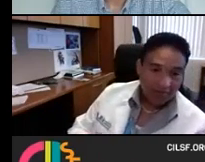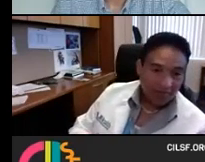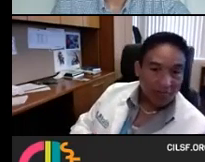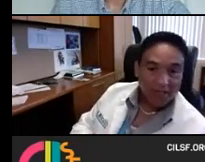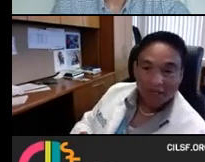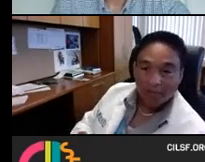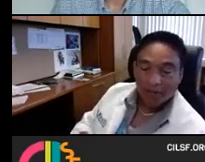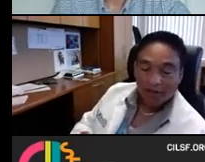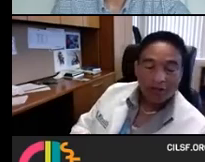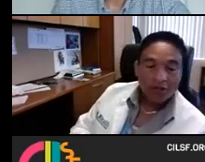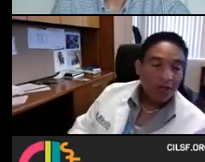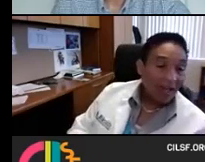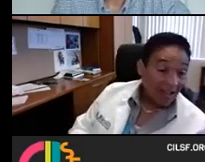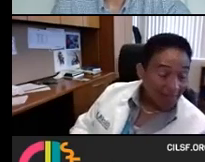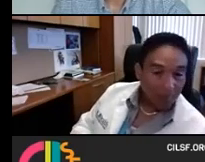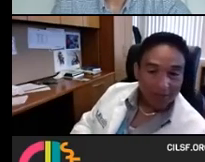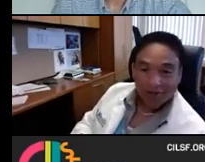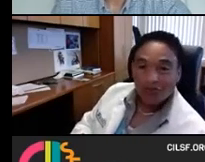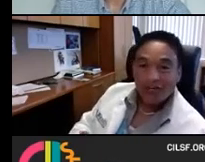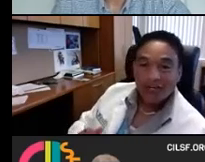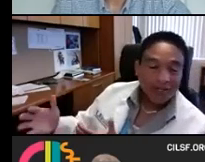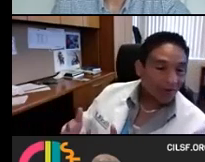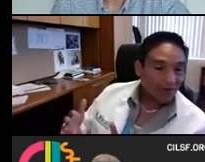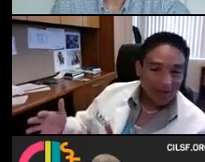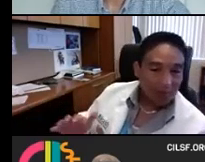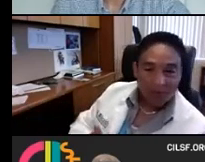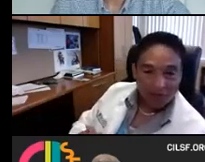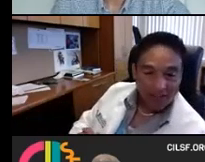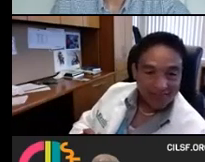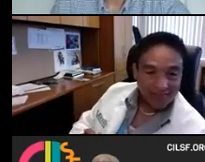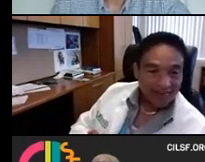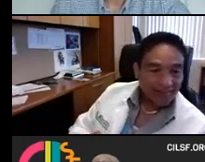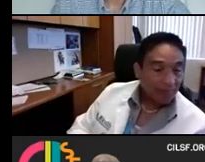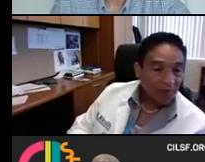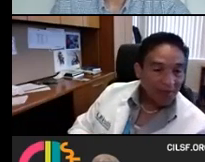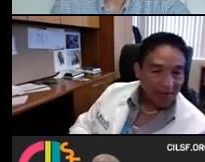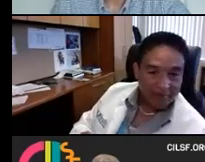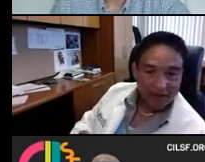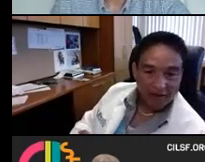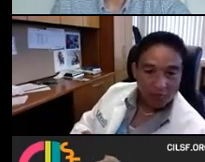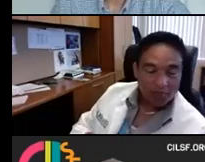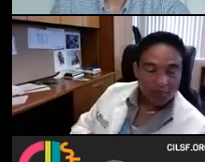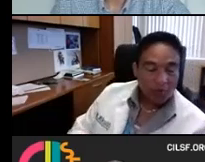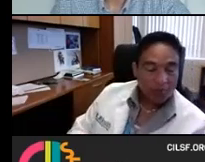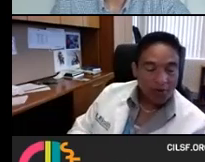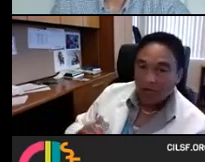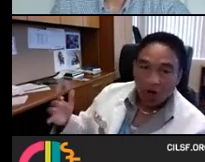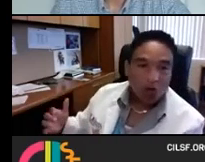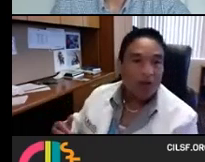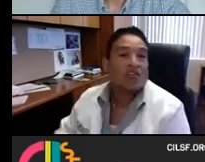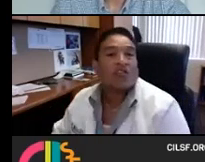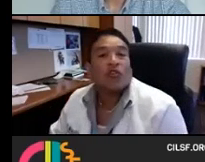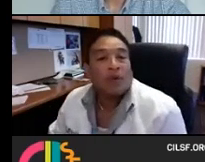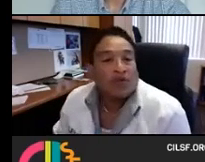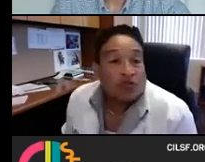financially, obviously making it political, having political leaders, taking sides on something, not on science, but based on what party. All